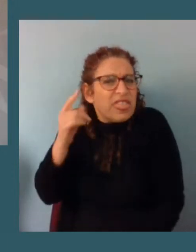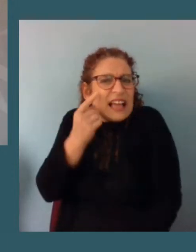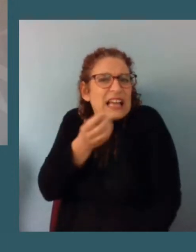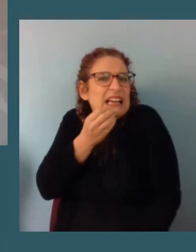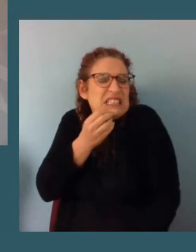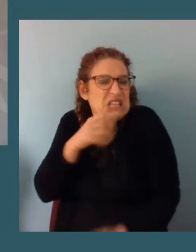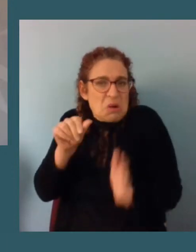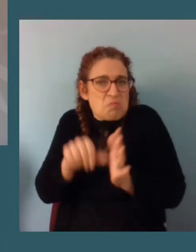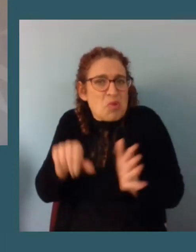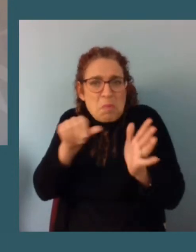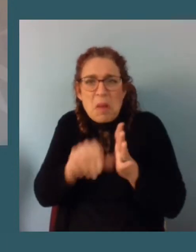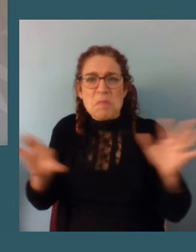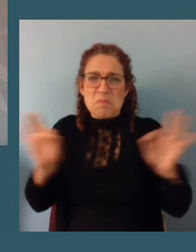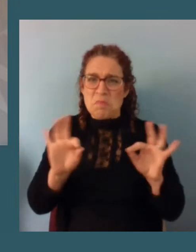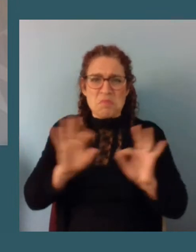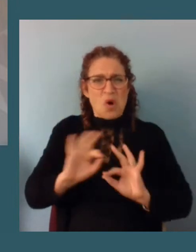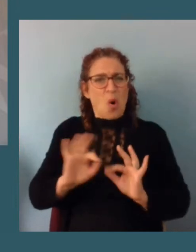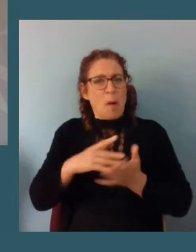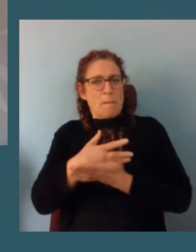their family,